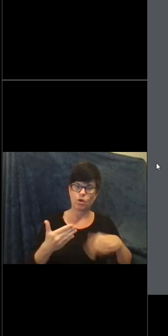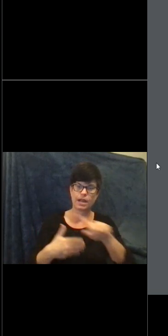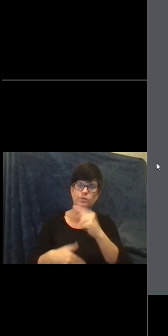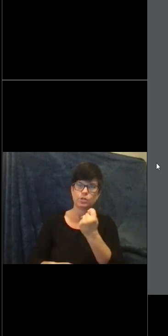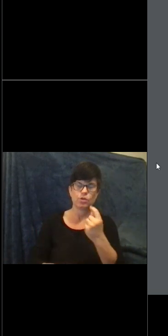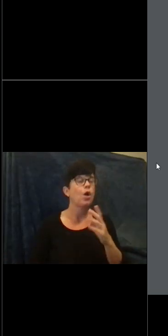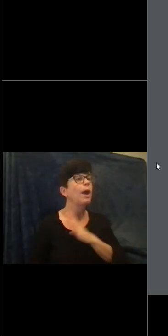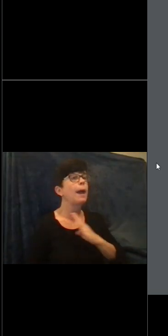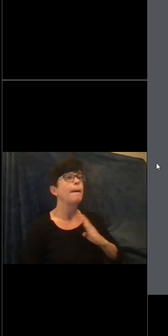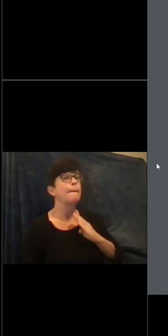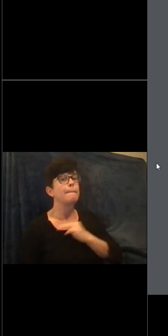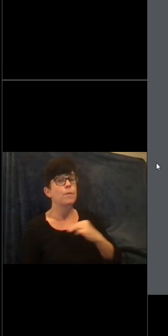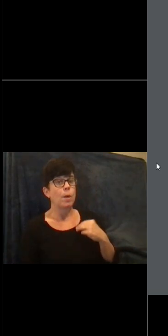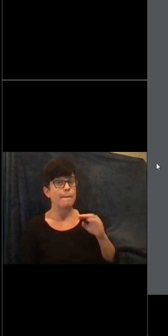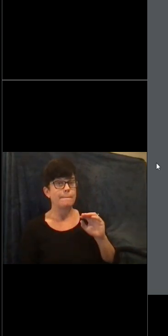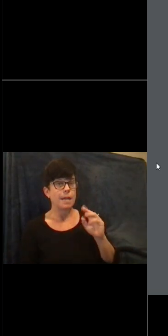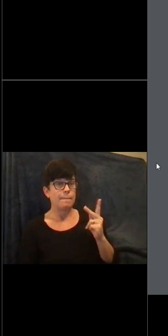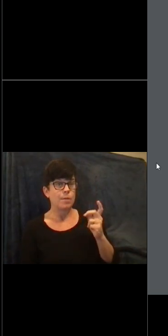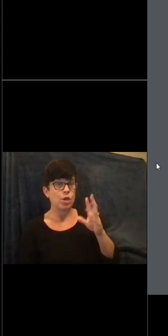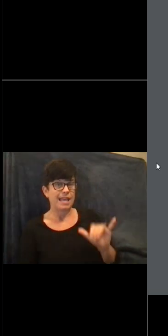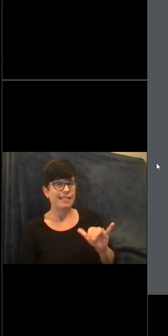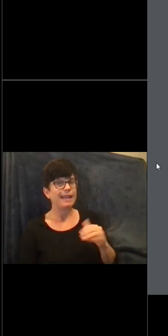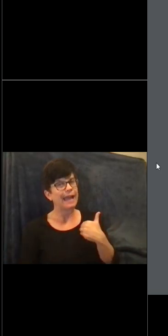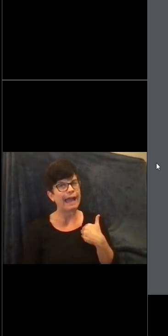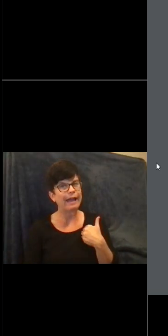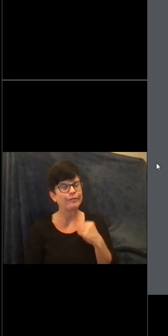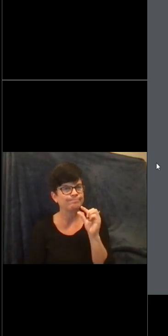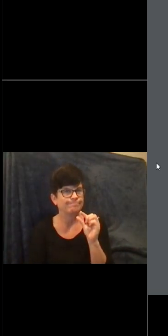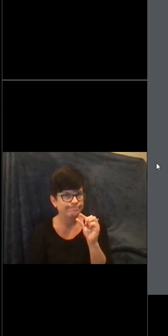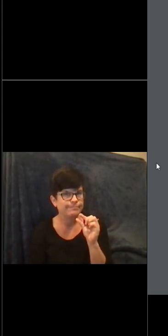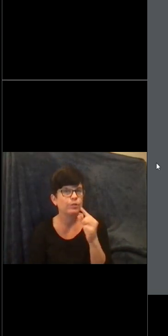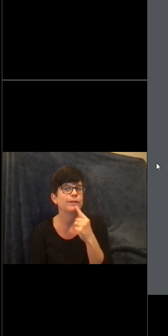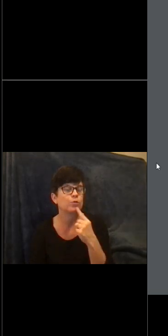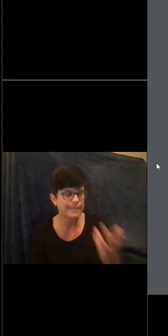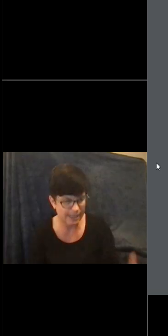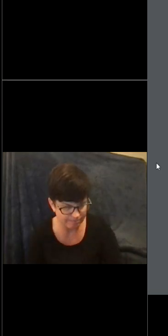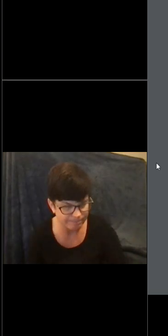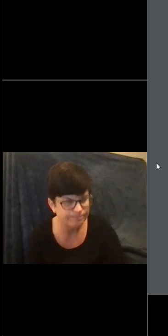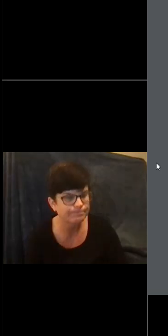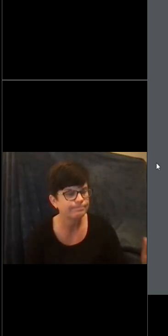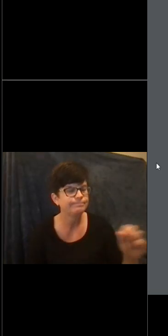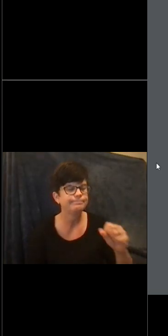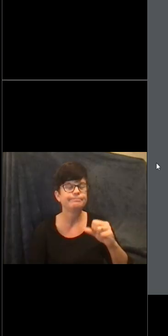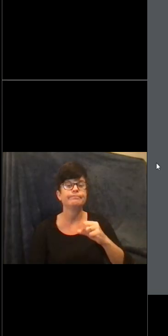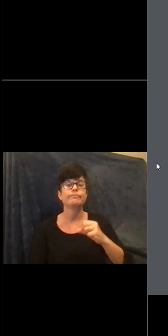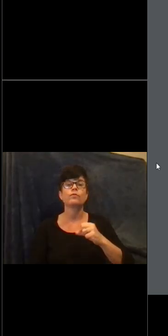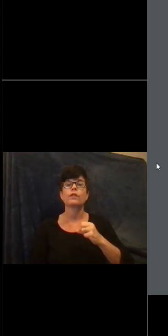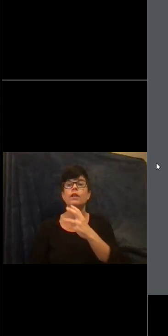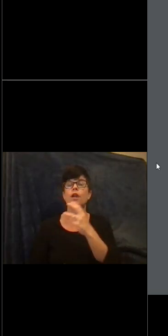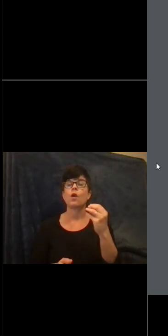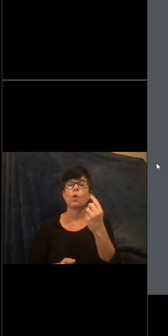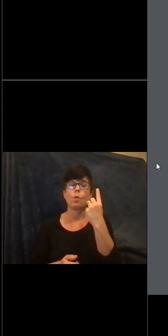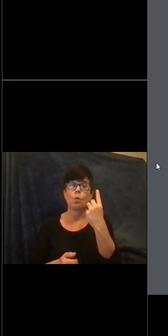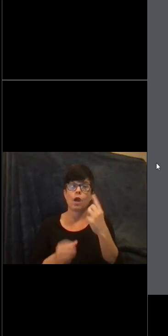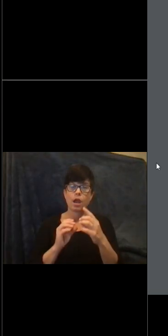Kind of have a little bit to say. I guess one of my questions is, so this